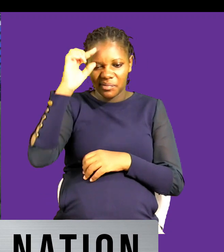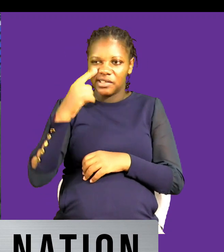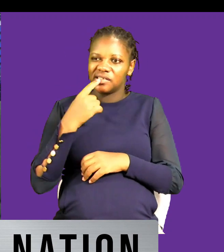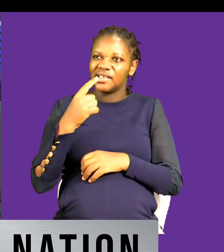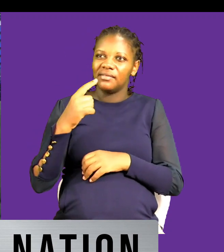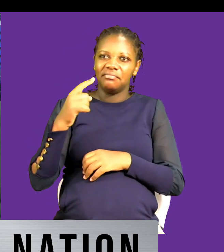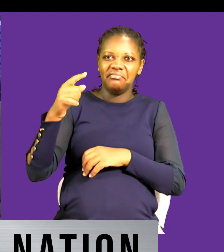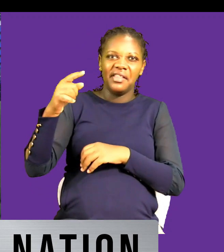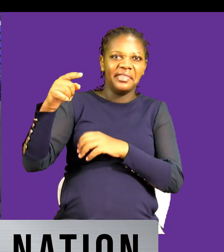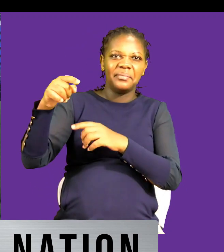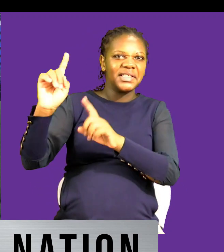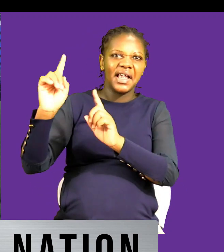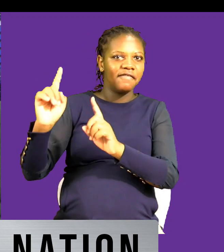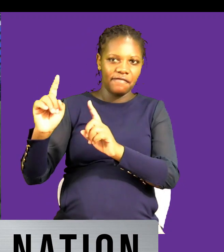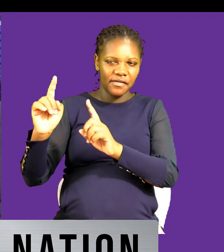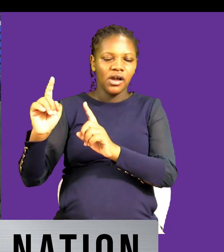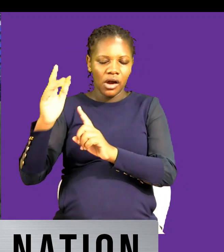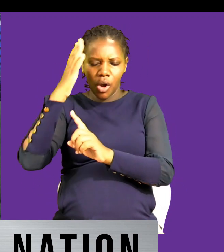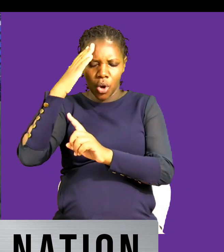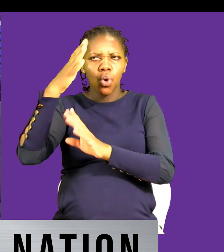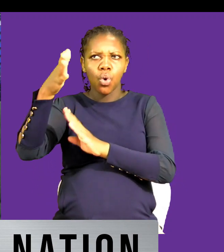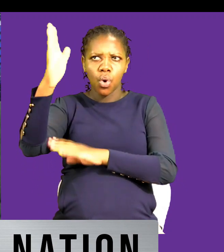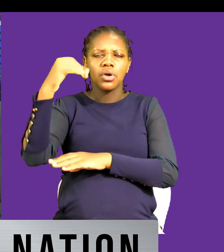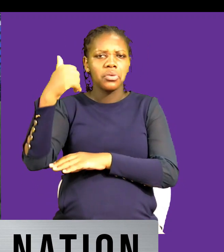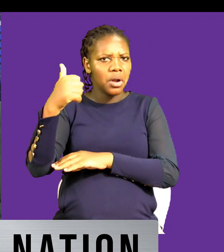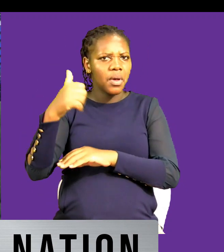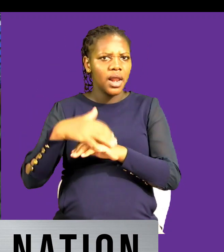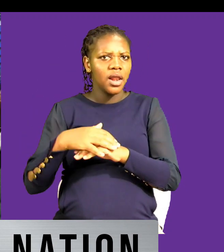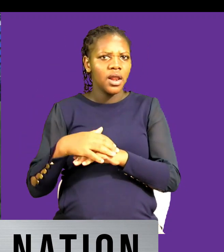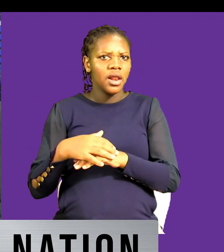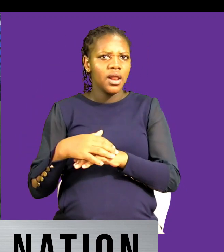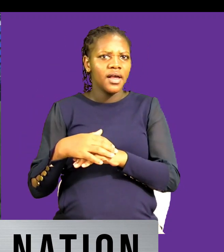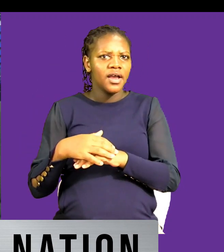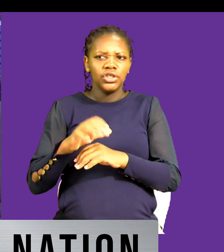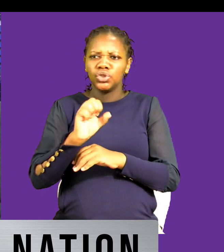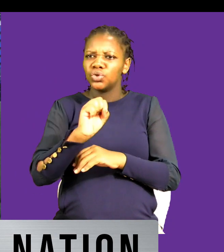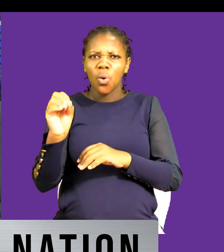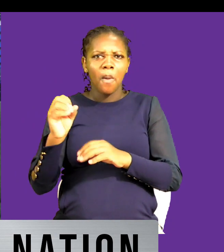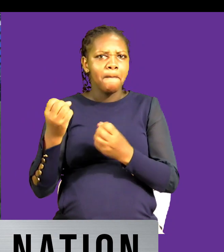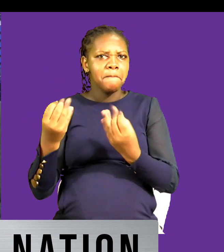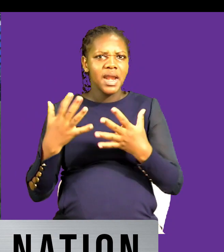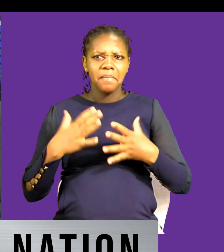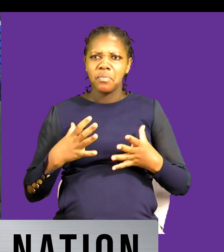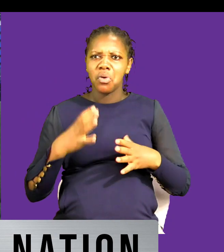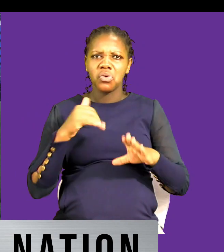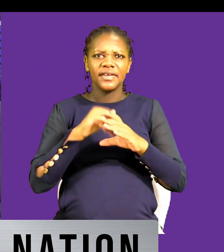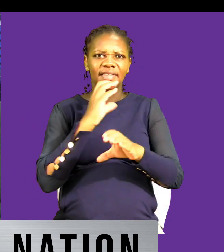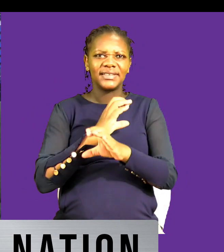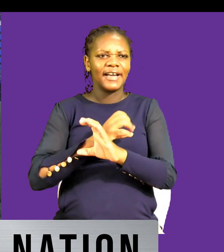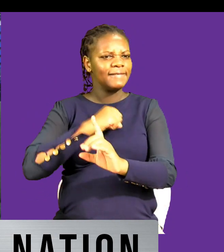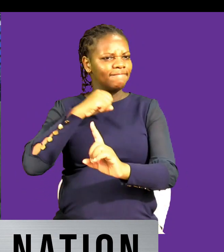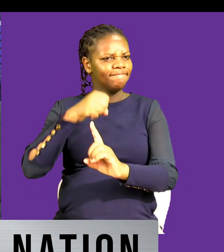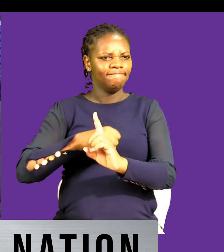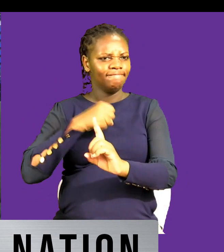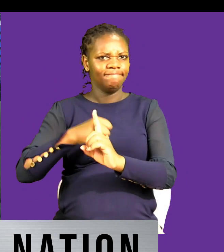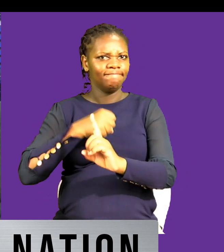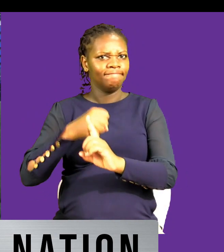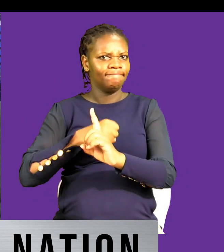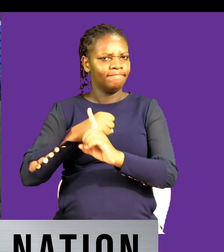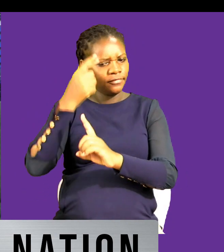government. And so a lot of these people in the clergy participated in pushing for this government to go in. So